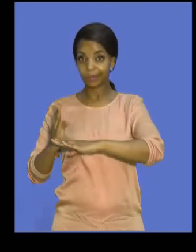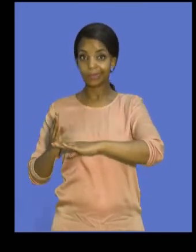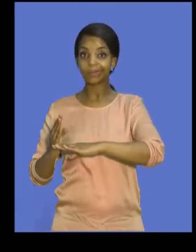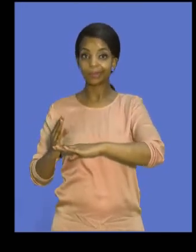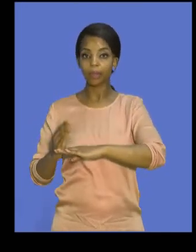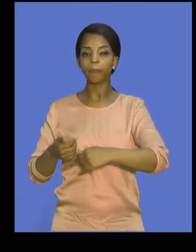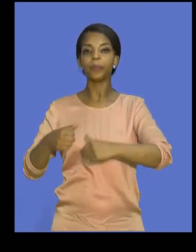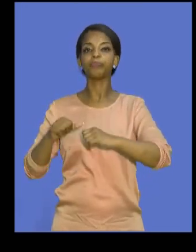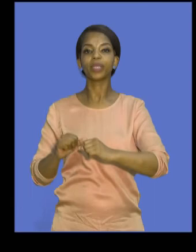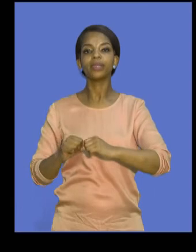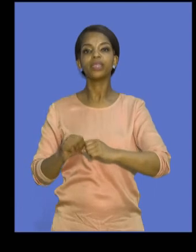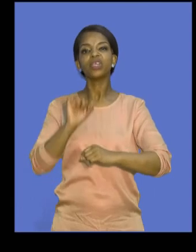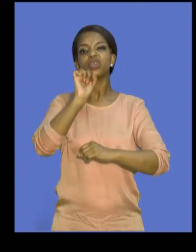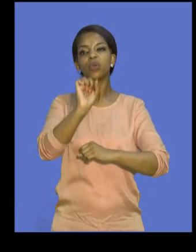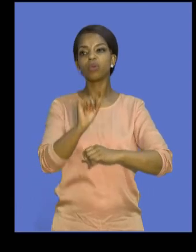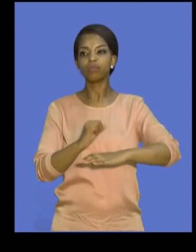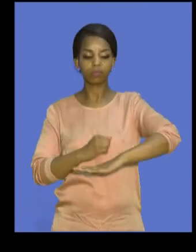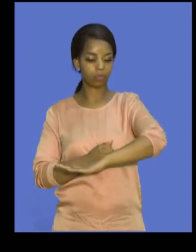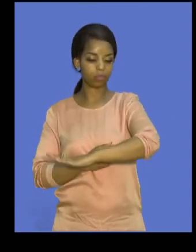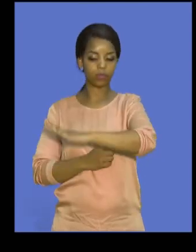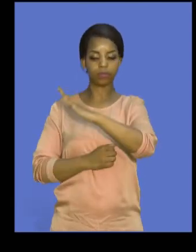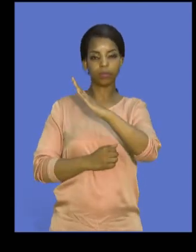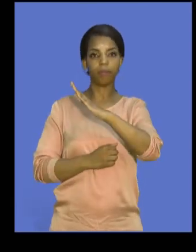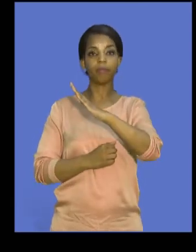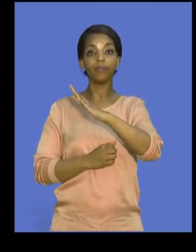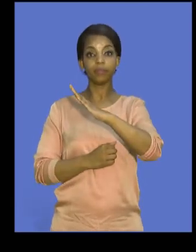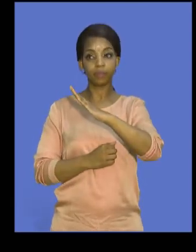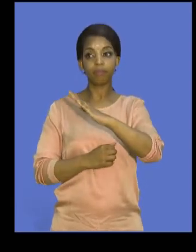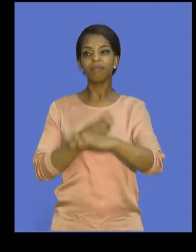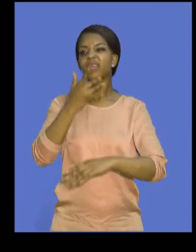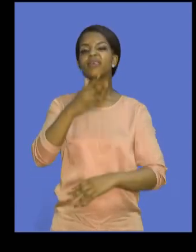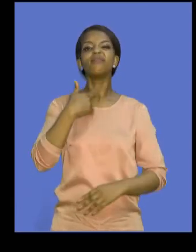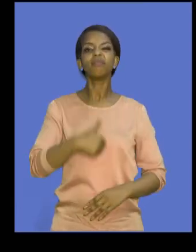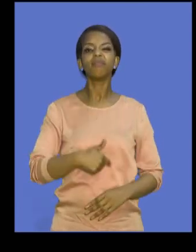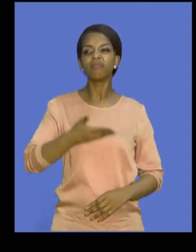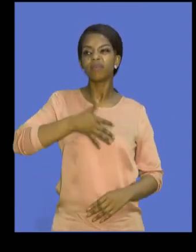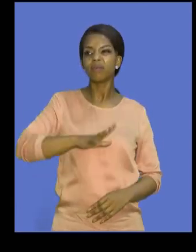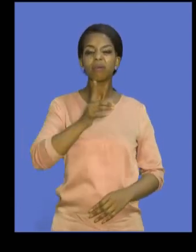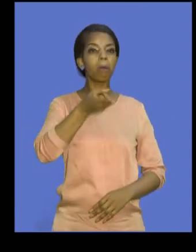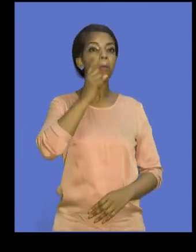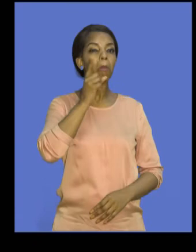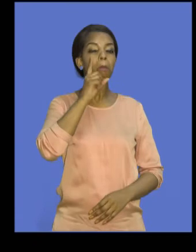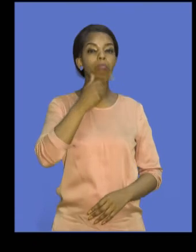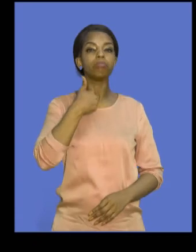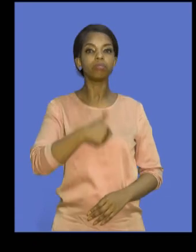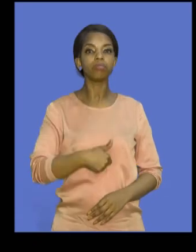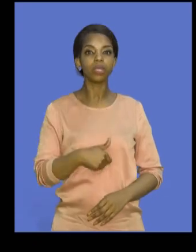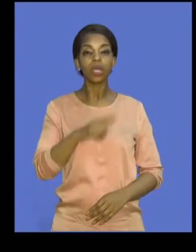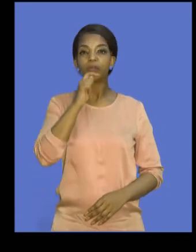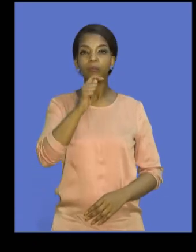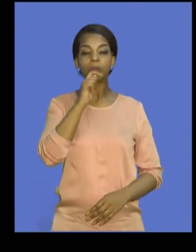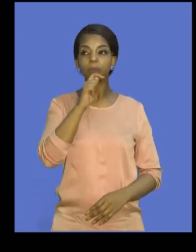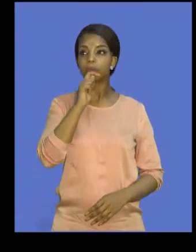look something like that. And then if I want to look at what my gradient is here, it will be